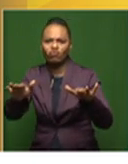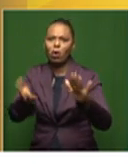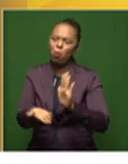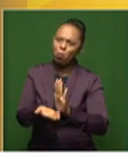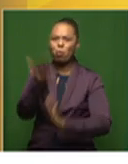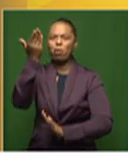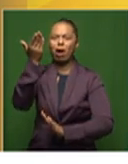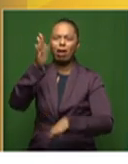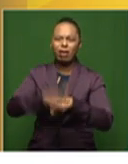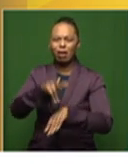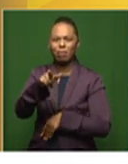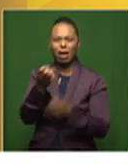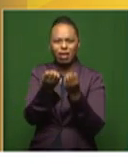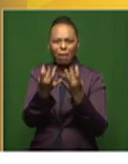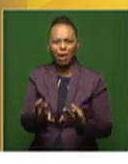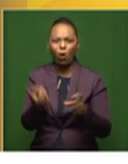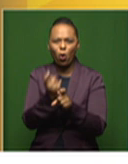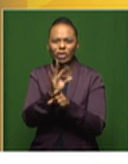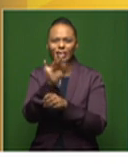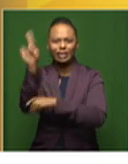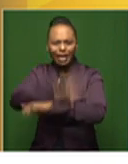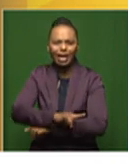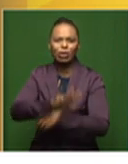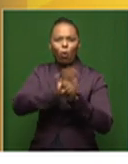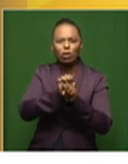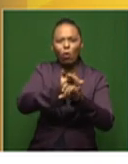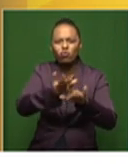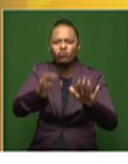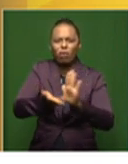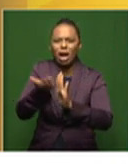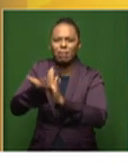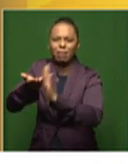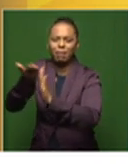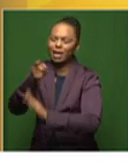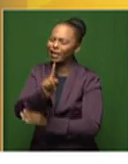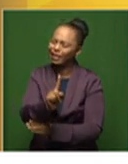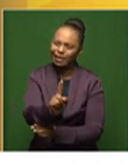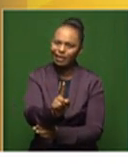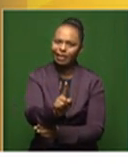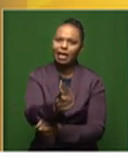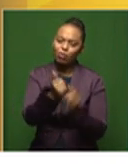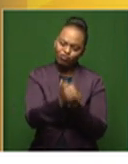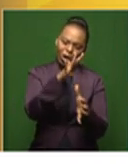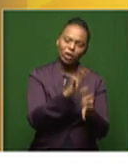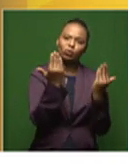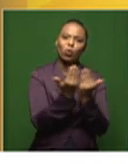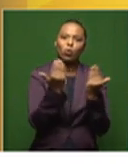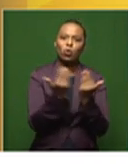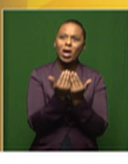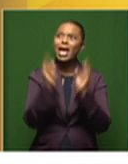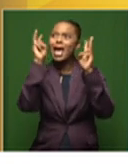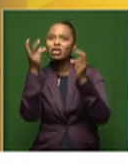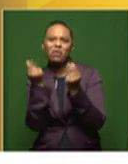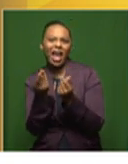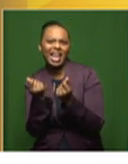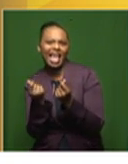in those figures that are being shared daily. We are persuading our schools. It must not be about finances. It must